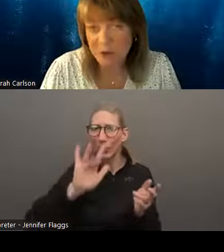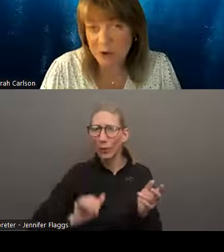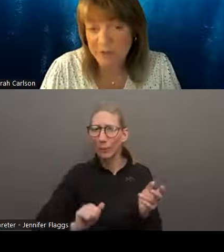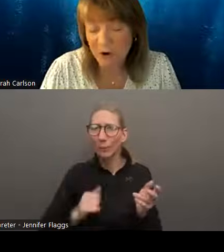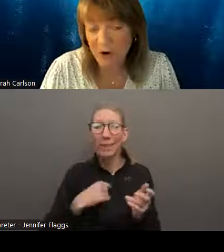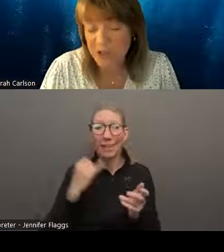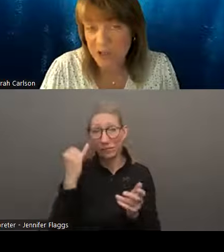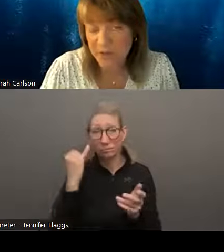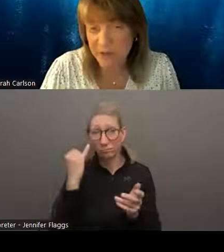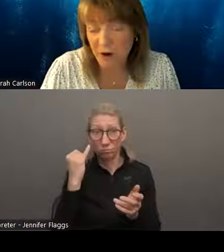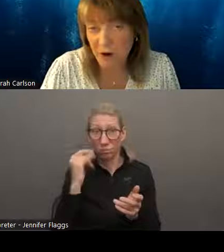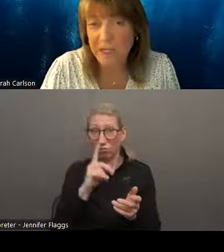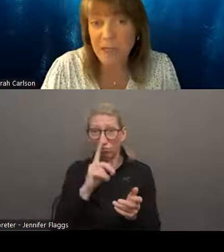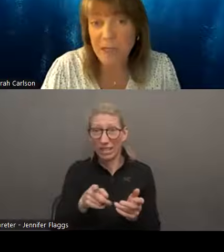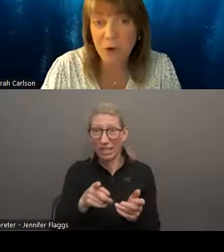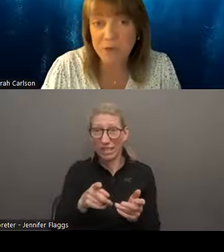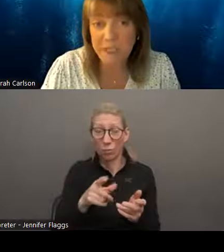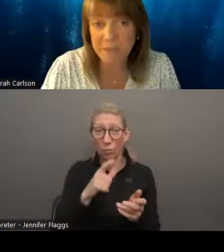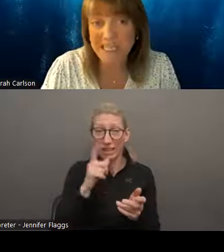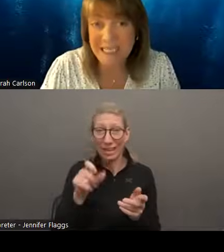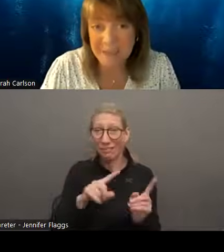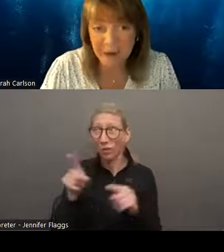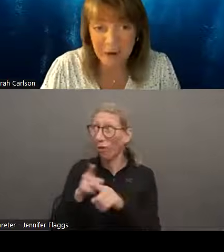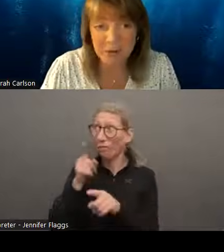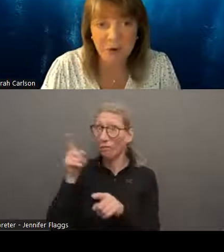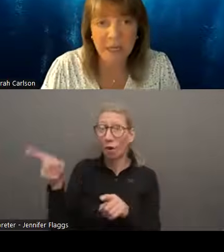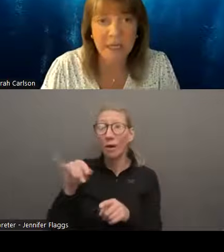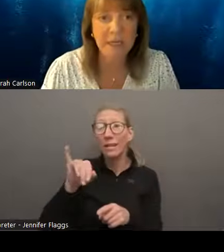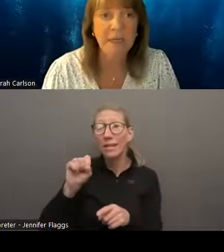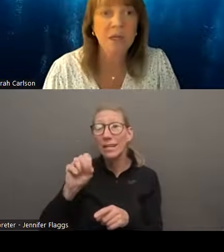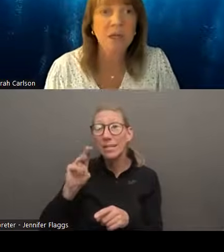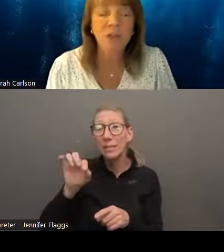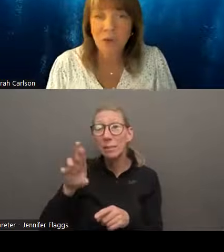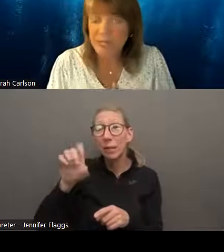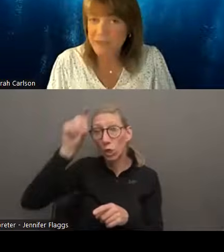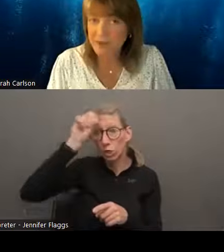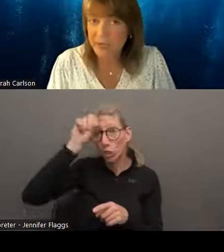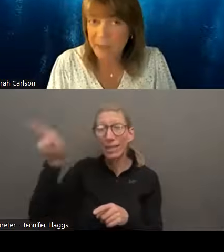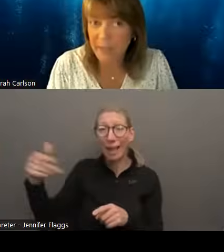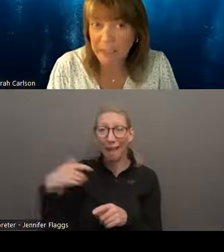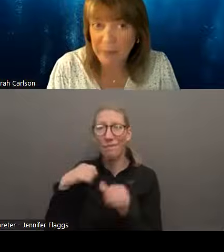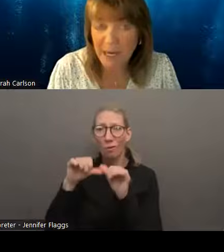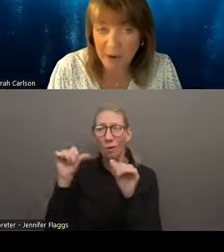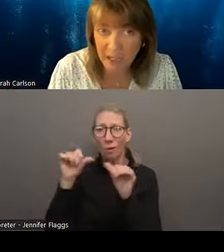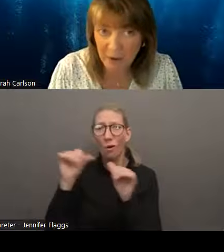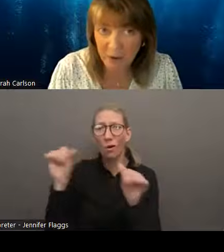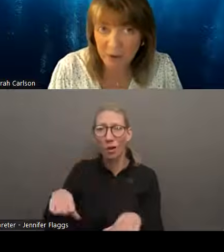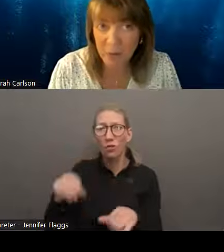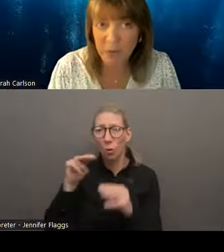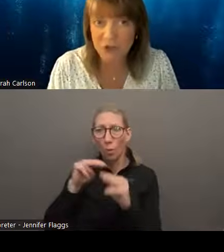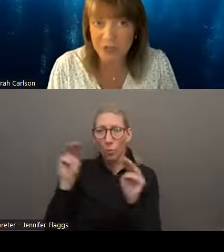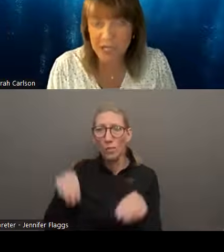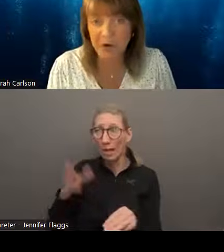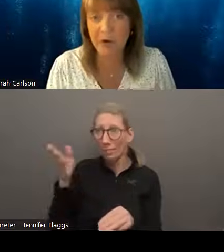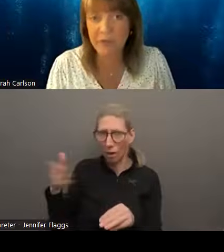have to go very far, just to the Archaeological Museum in Izmir, Turkey. to locate some very compelling parallels,